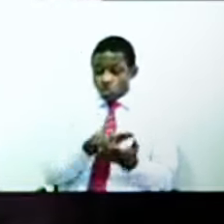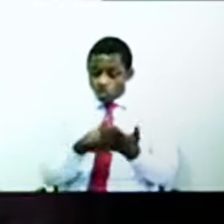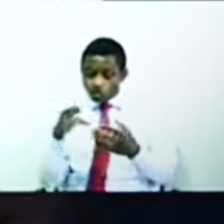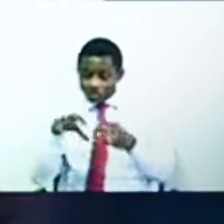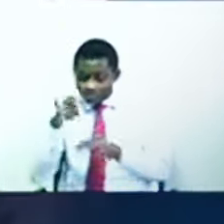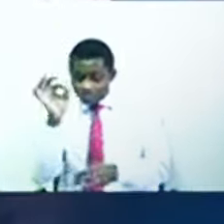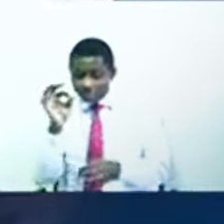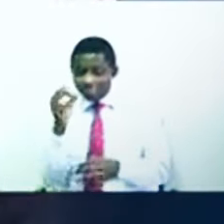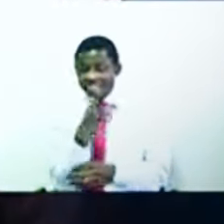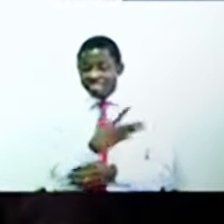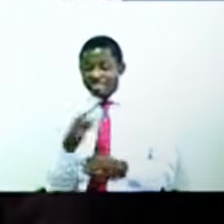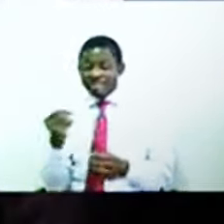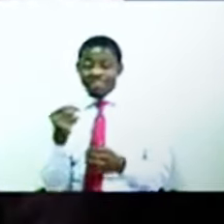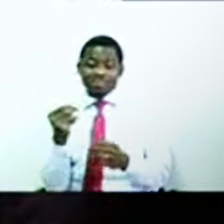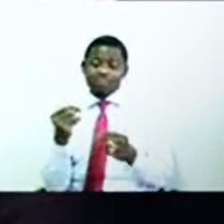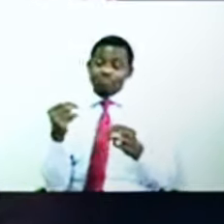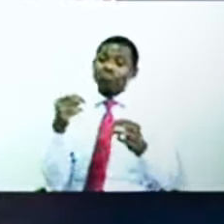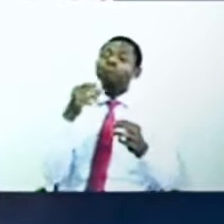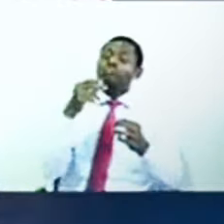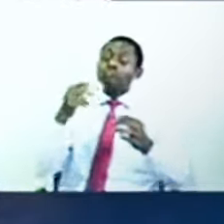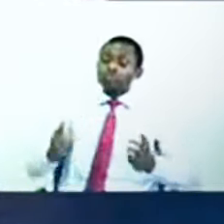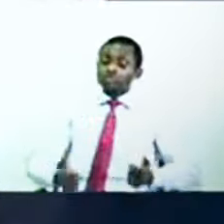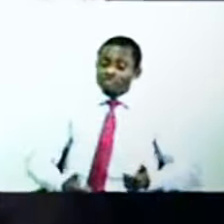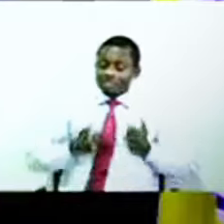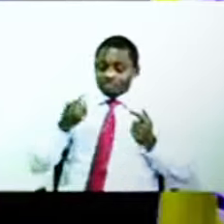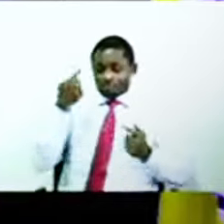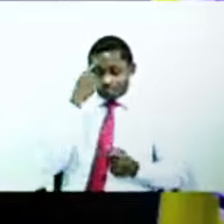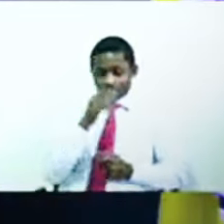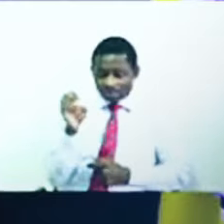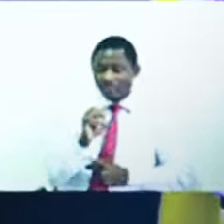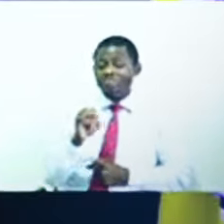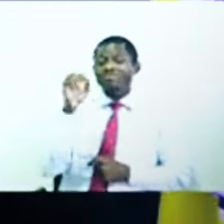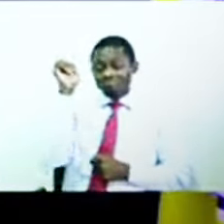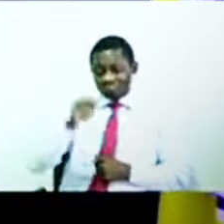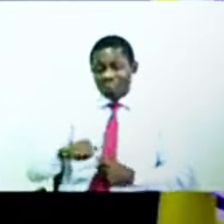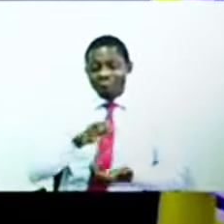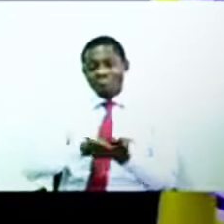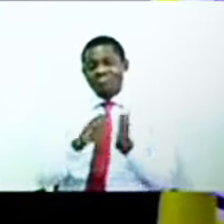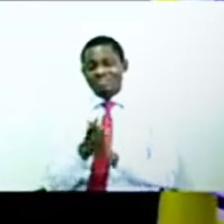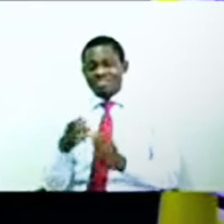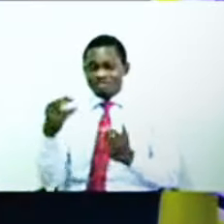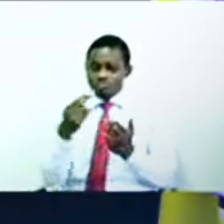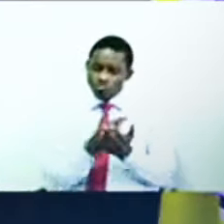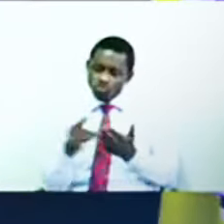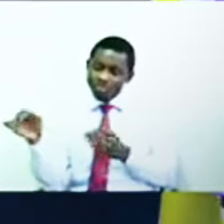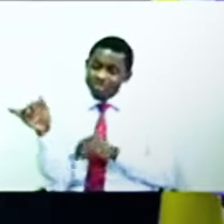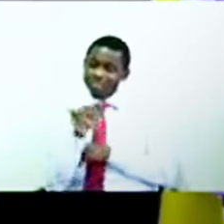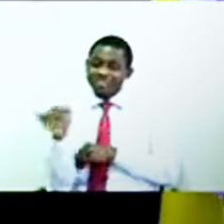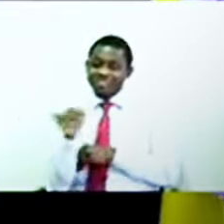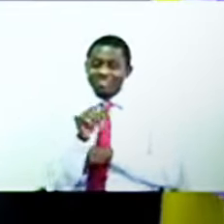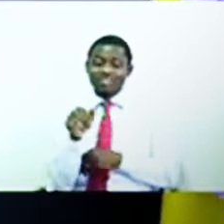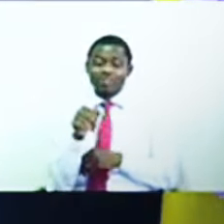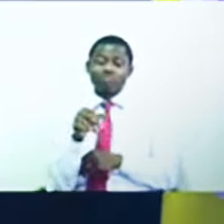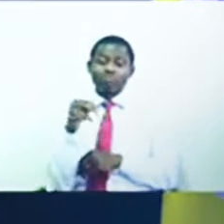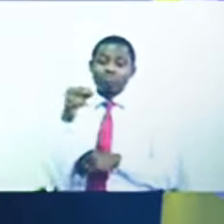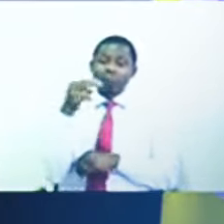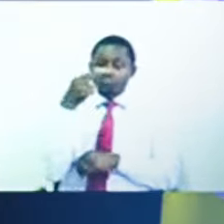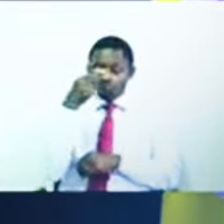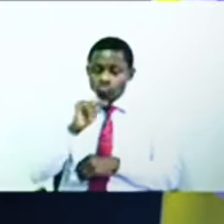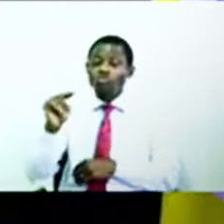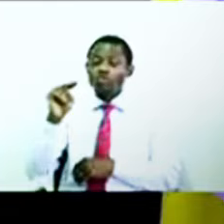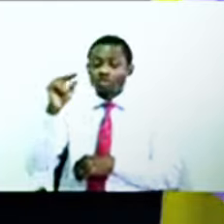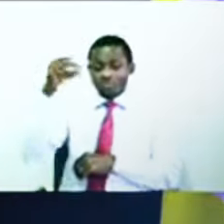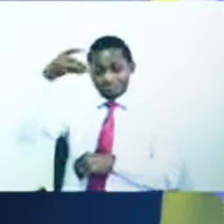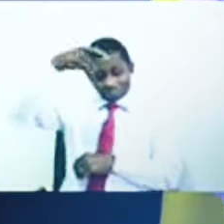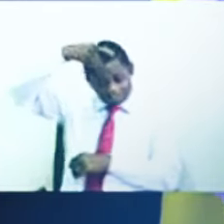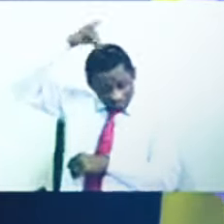Noahs, the Daniels, Daniel Fono, and the Jobs. Any Job Fono, we are able to live